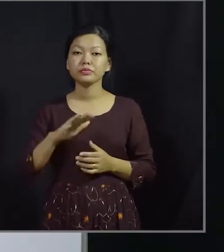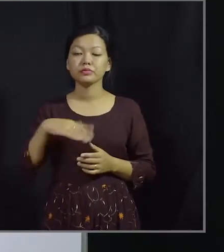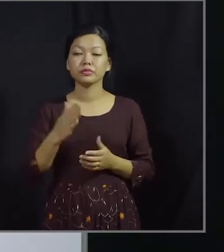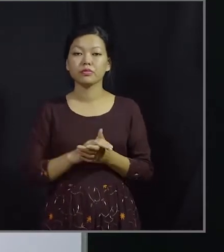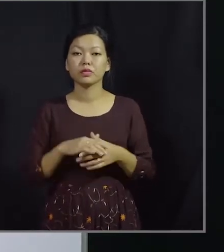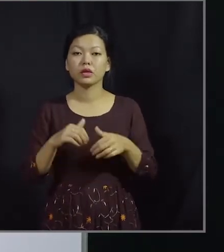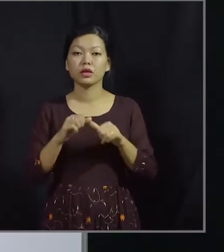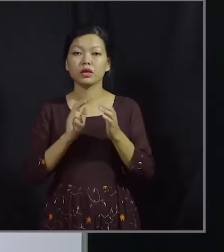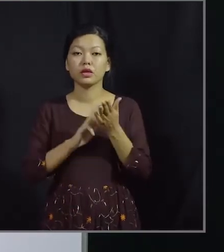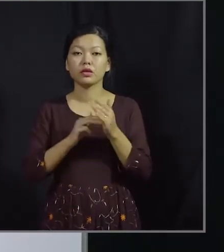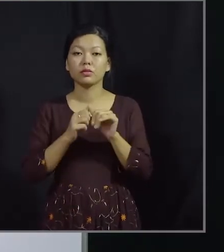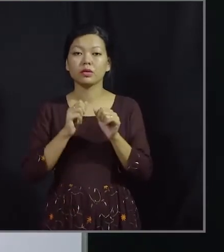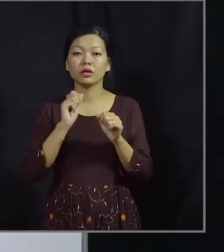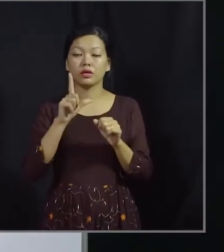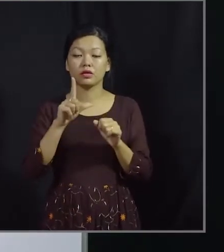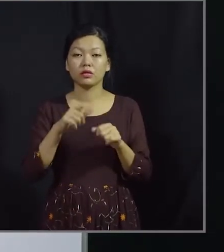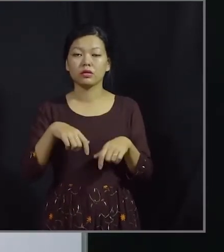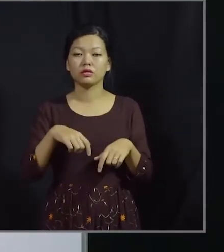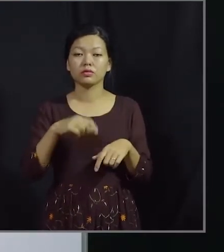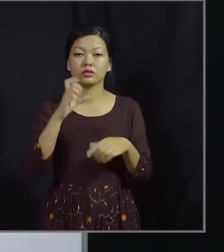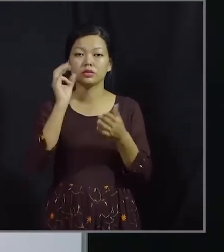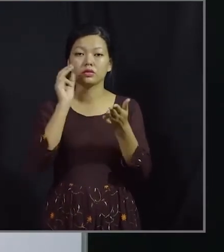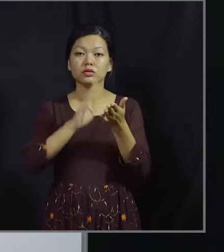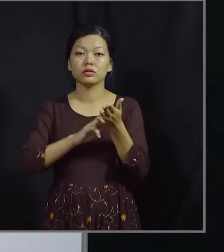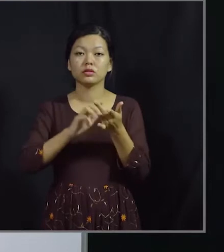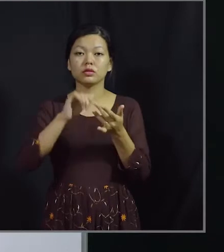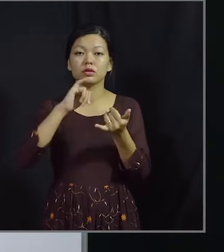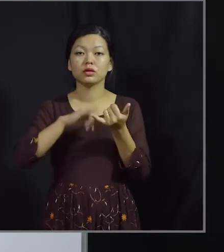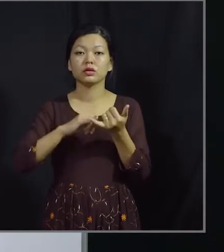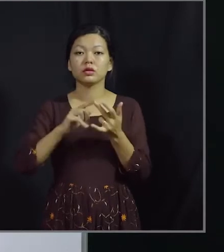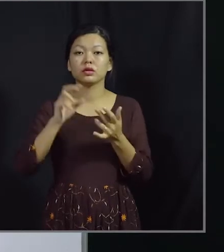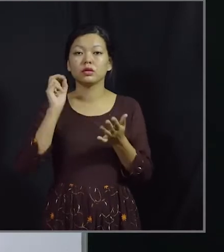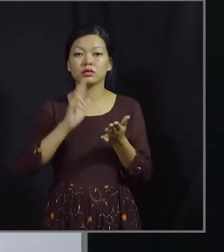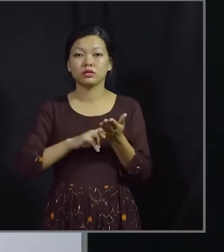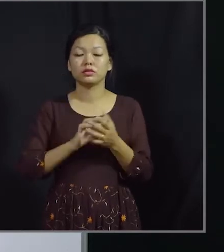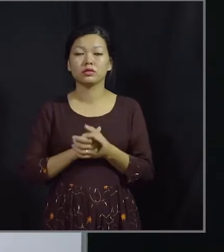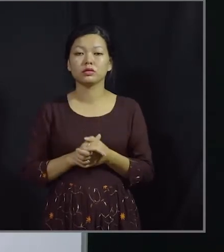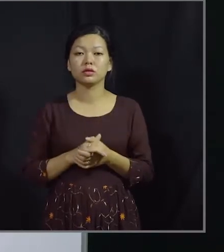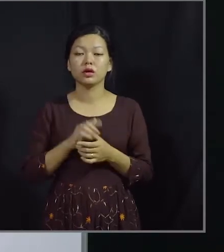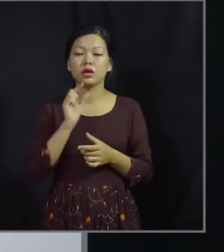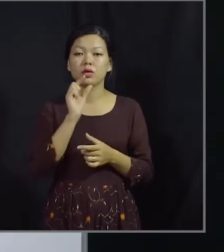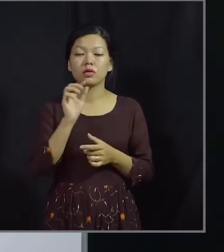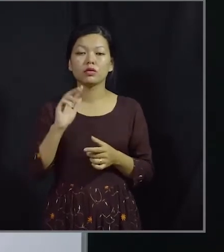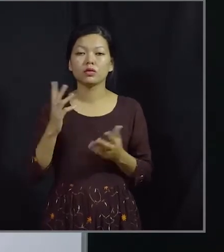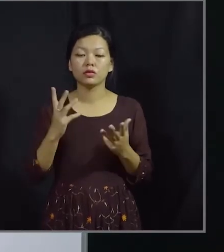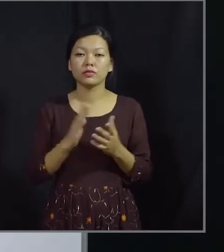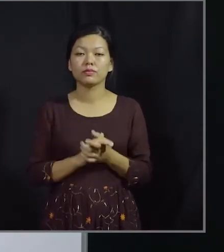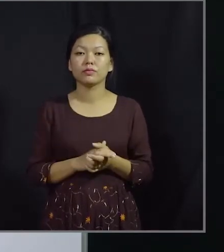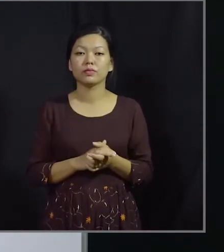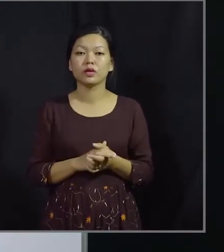amalgamation. Amalgamation takes place. Before that, amalgamation means clubbing